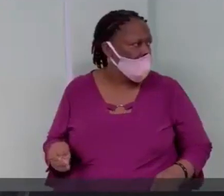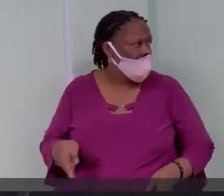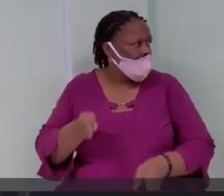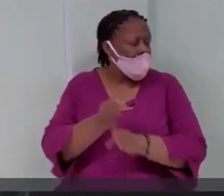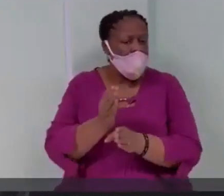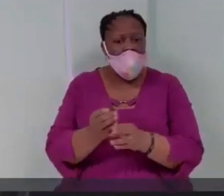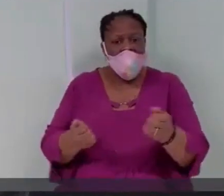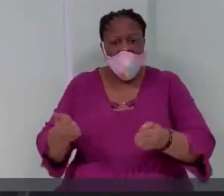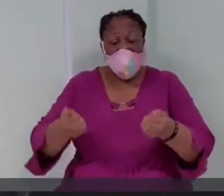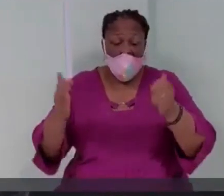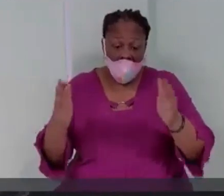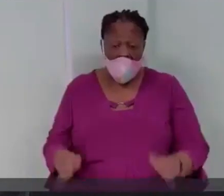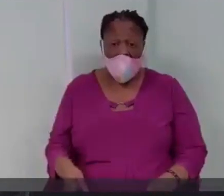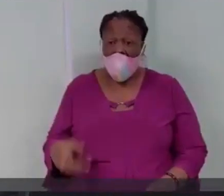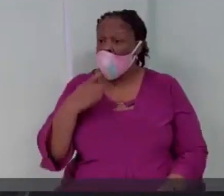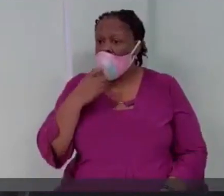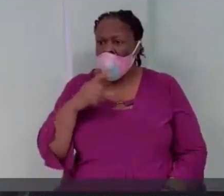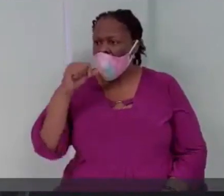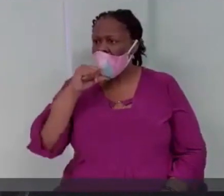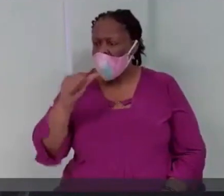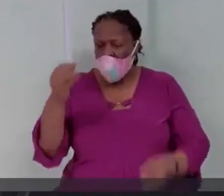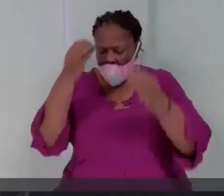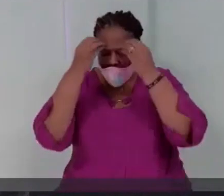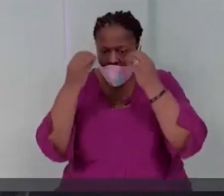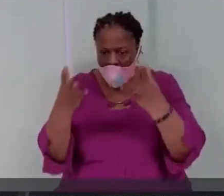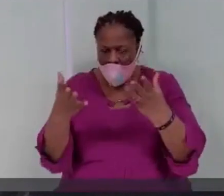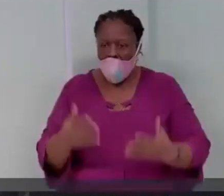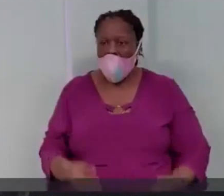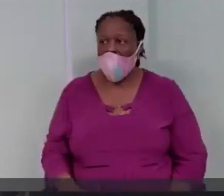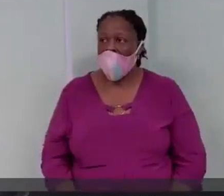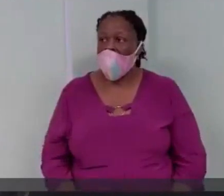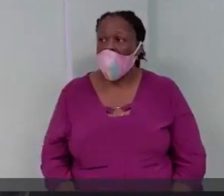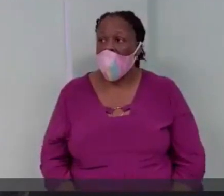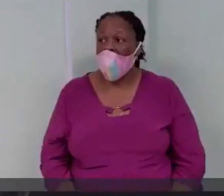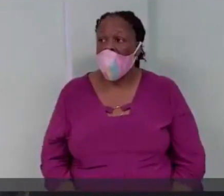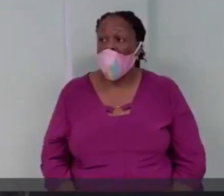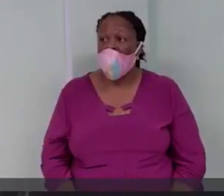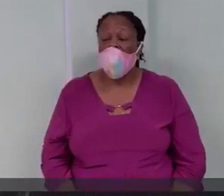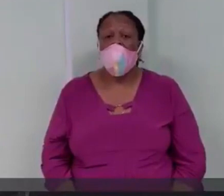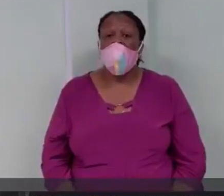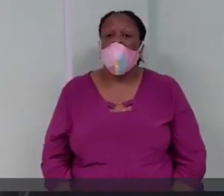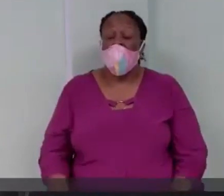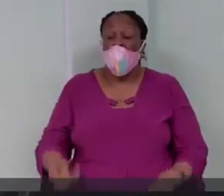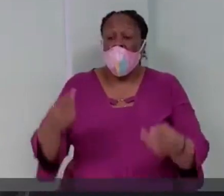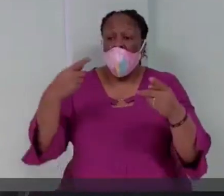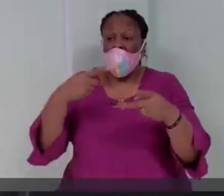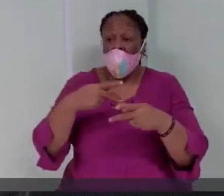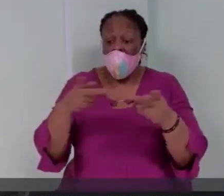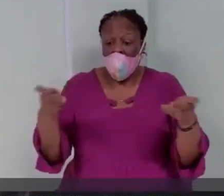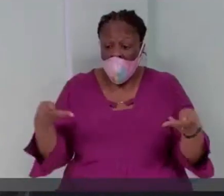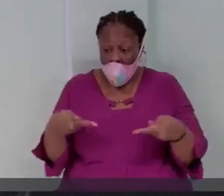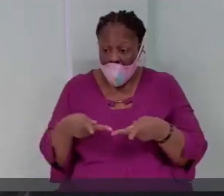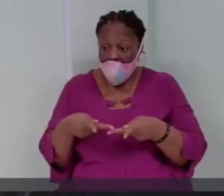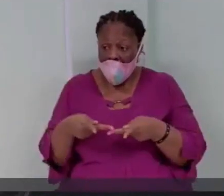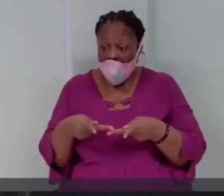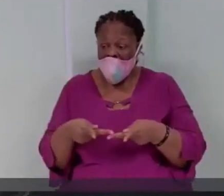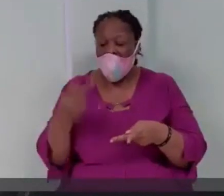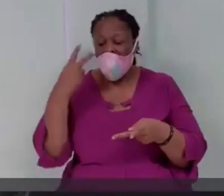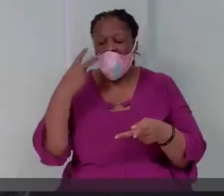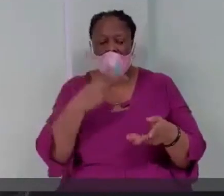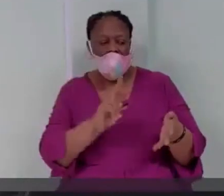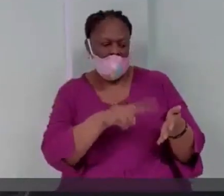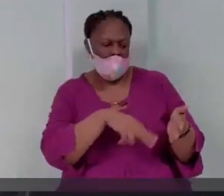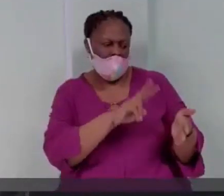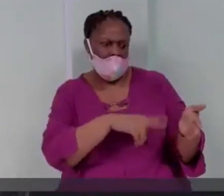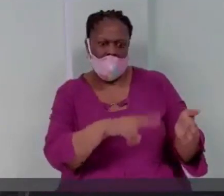protocols. The protocols at the quarantine accommodation in question was reviewed